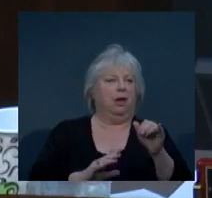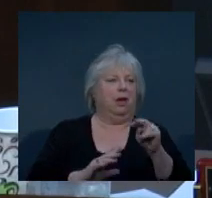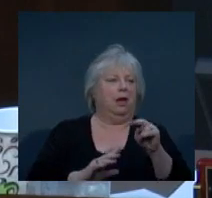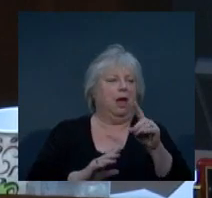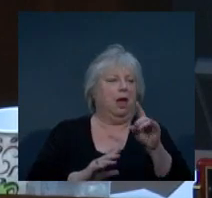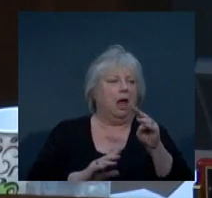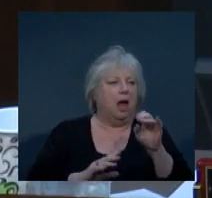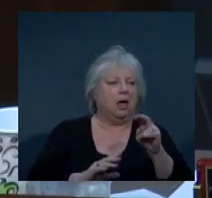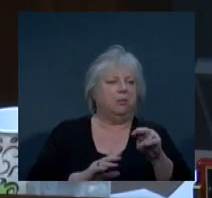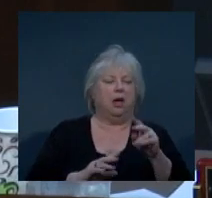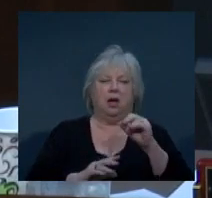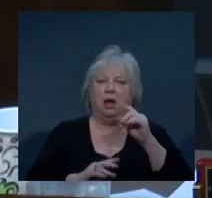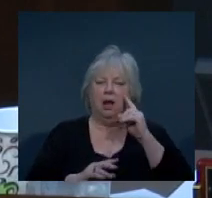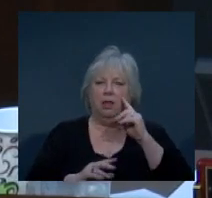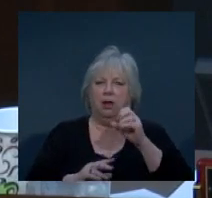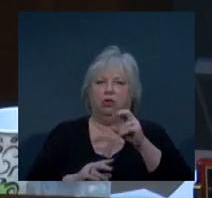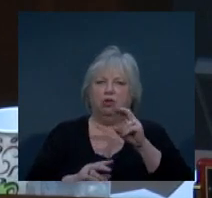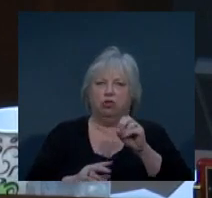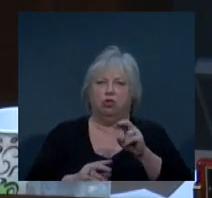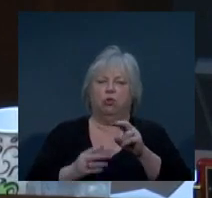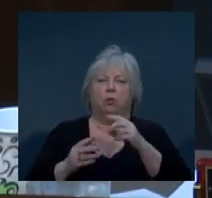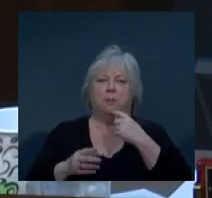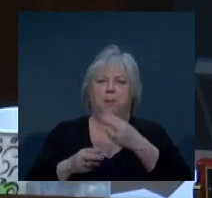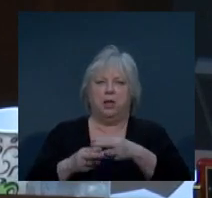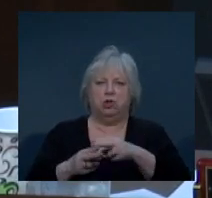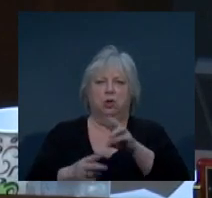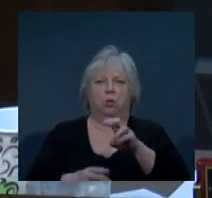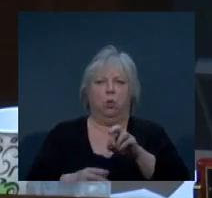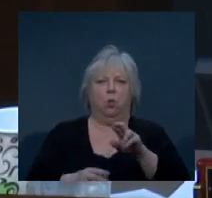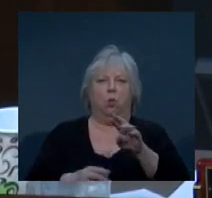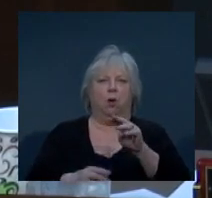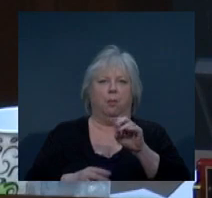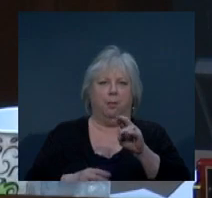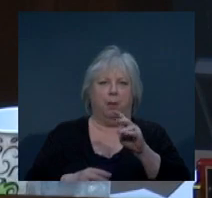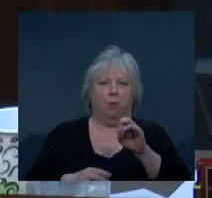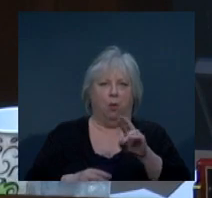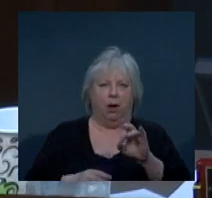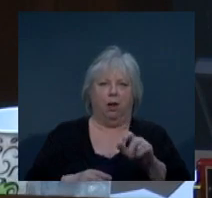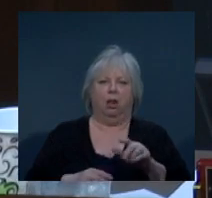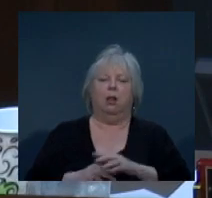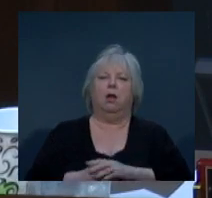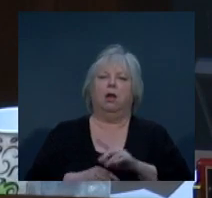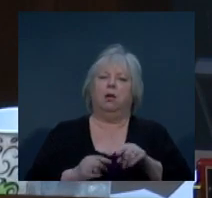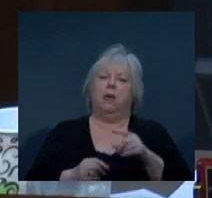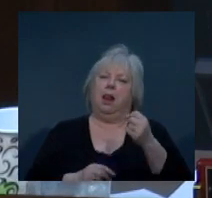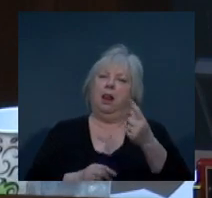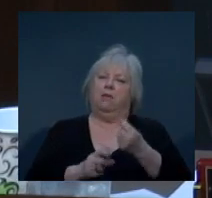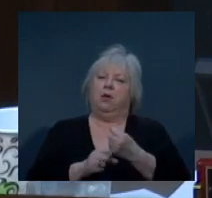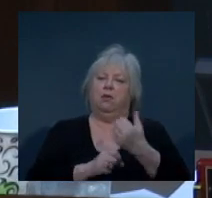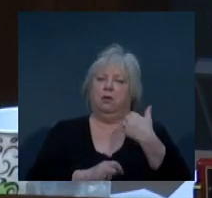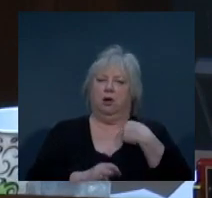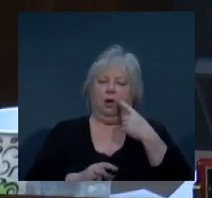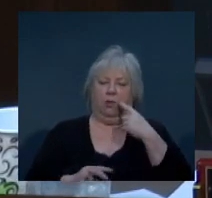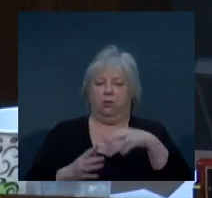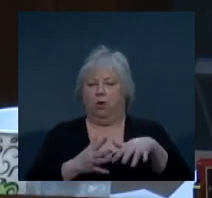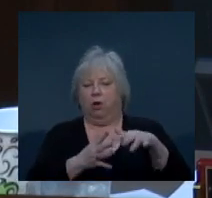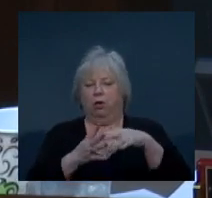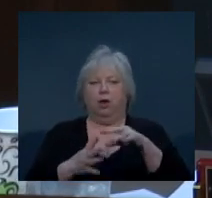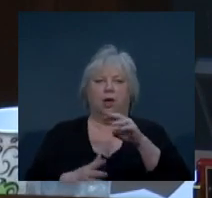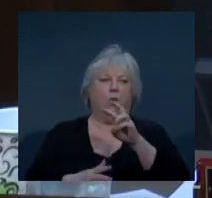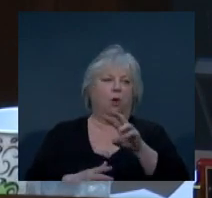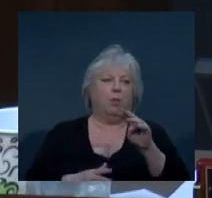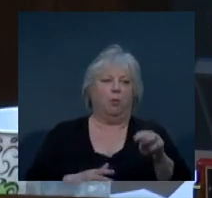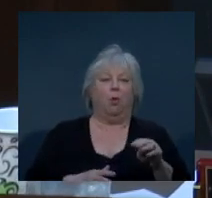that up, and I think Sue brought up War Memorial. And about 11 years ago, we started looking at War Memorial, talking about a Central